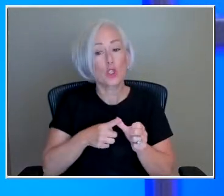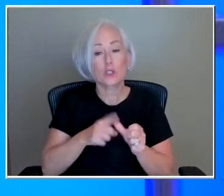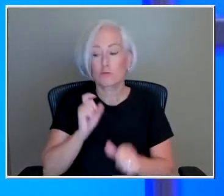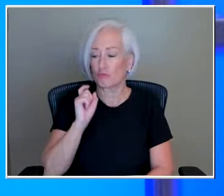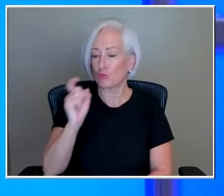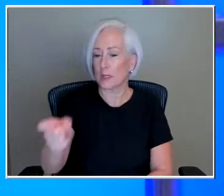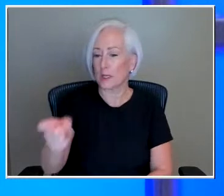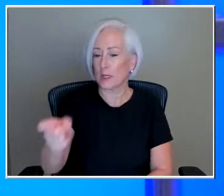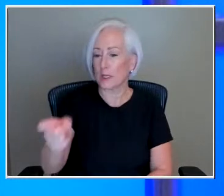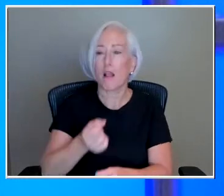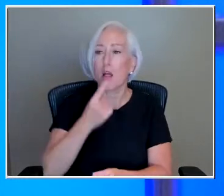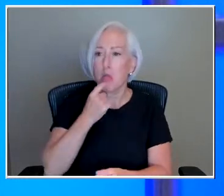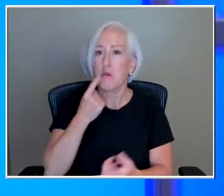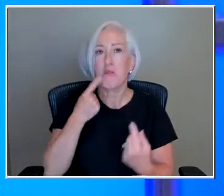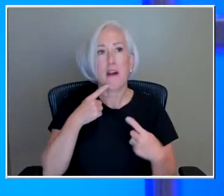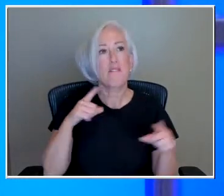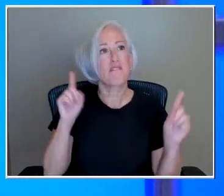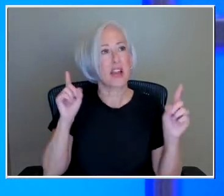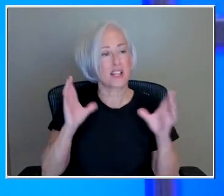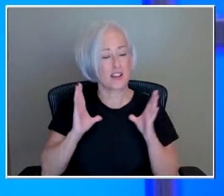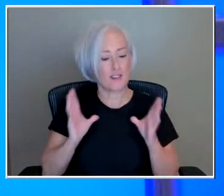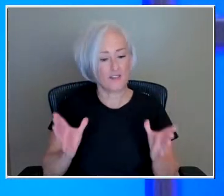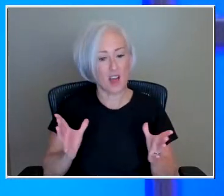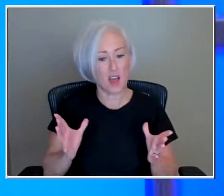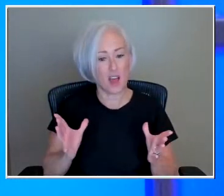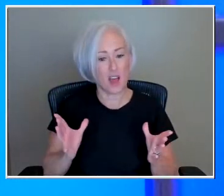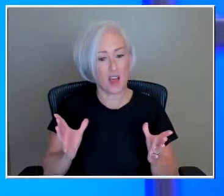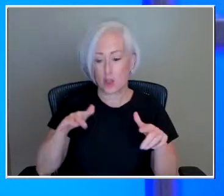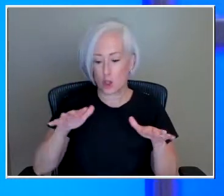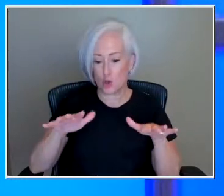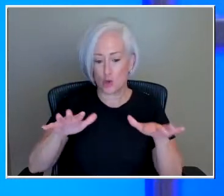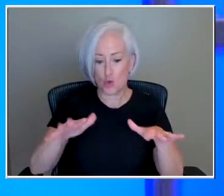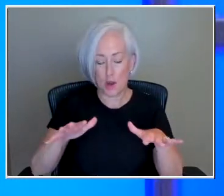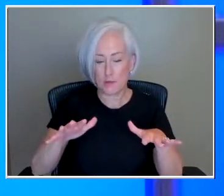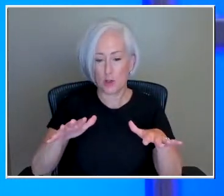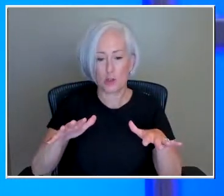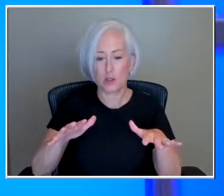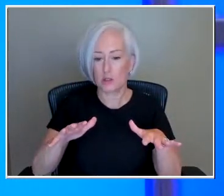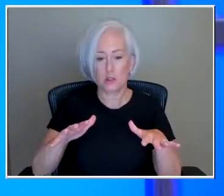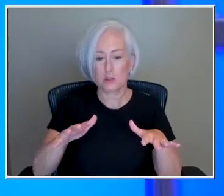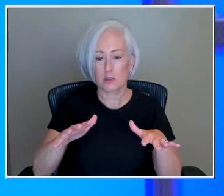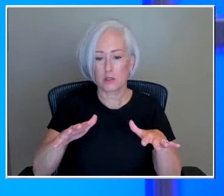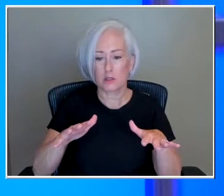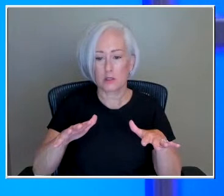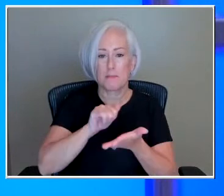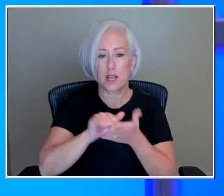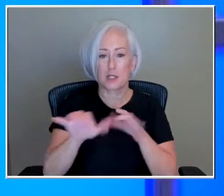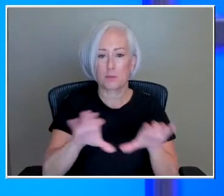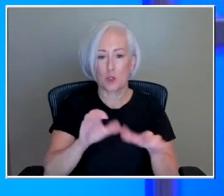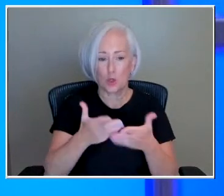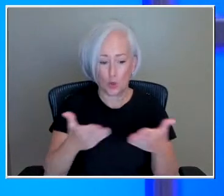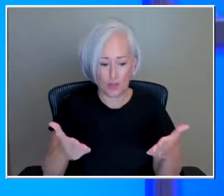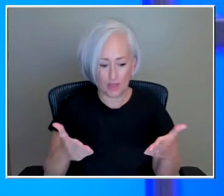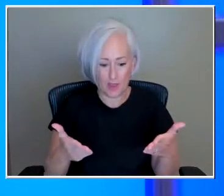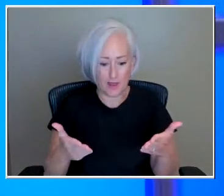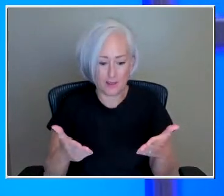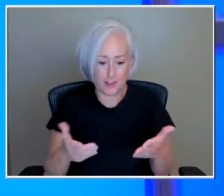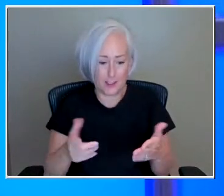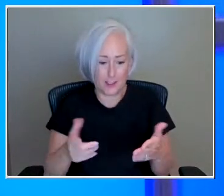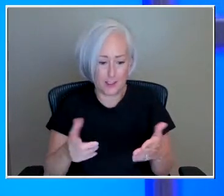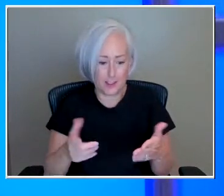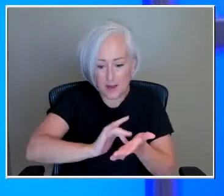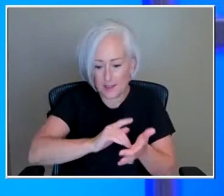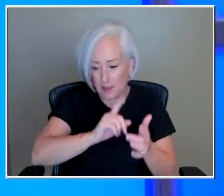then if tremor becomes disabling, despite the fact that you are on medication, have tried medications, you could be evaluated for